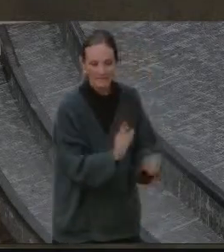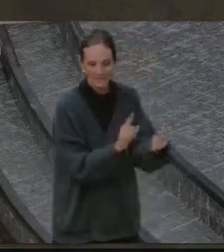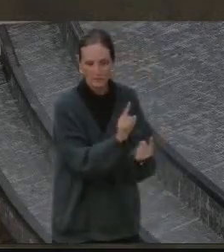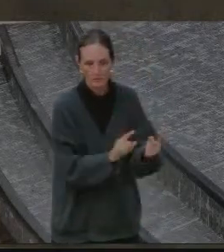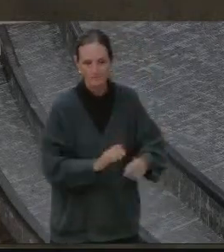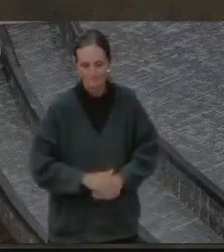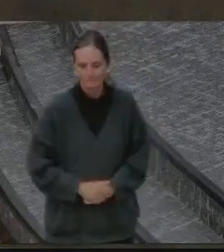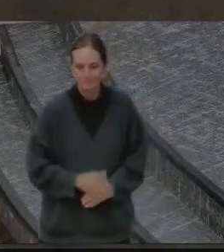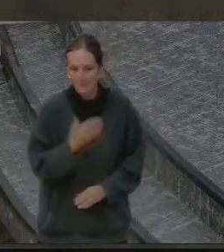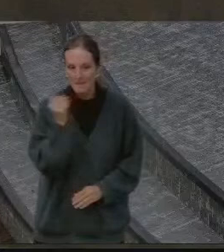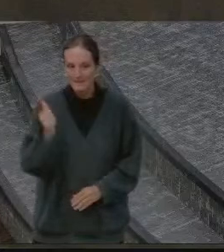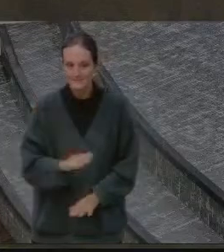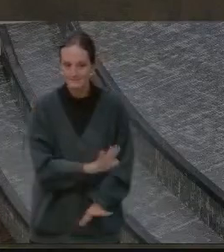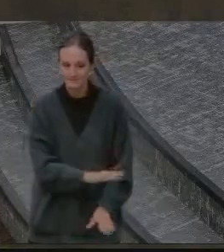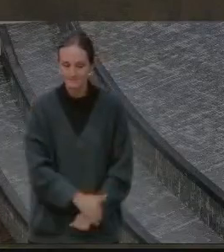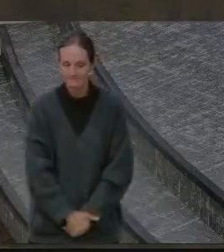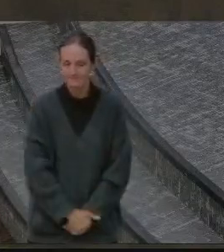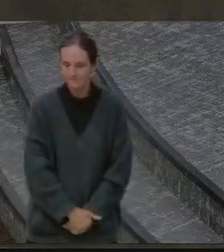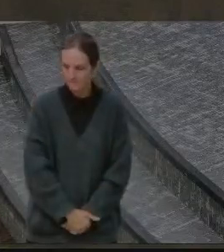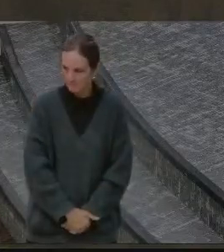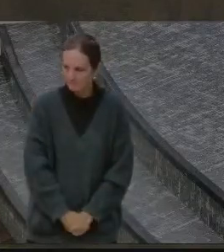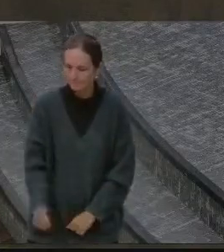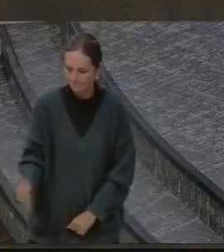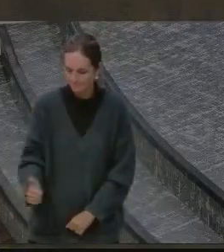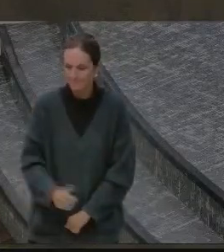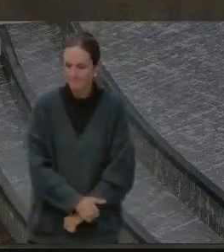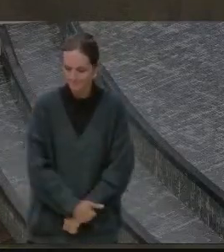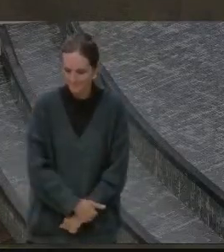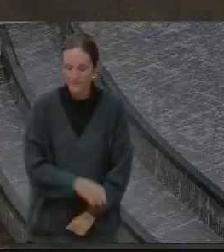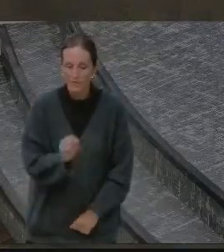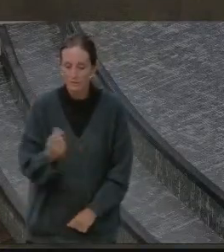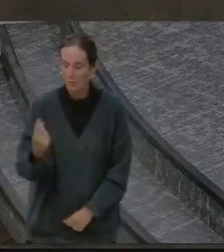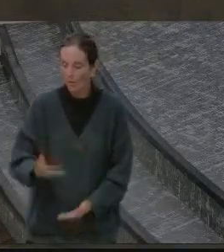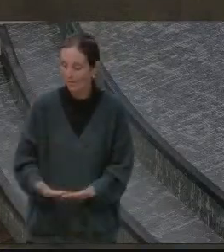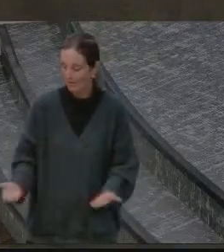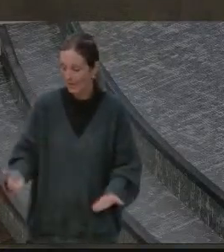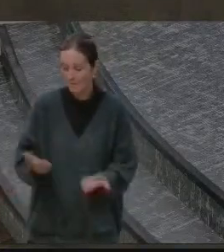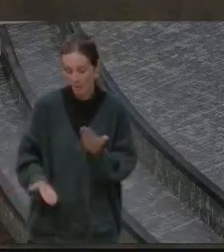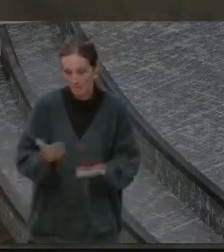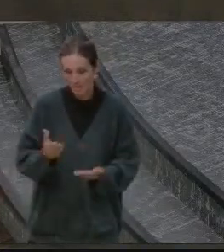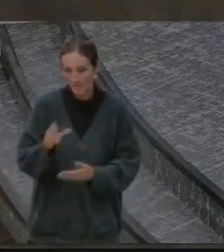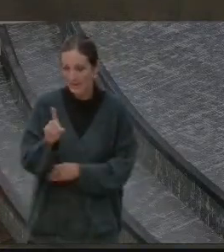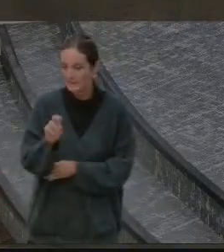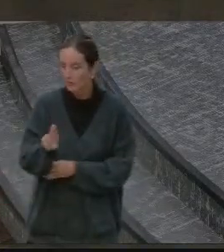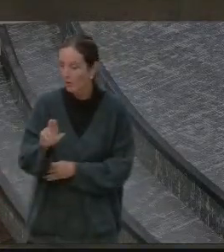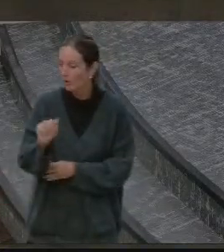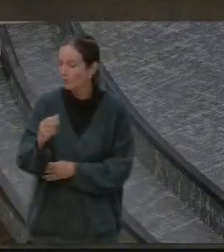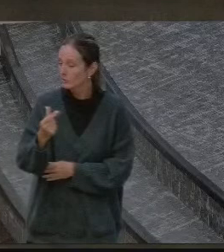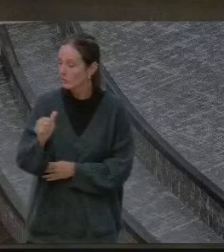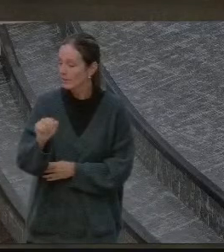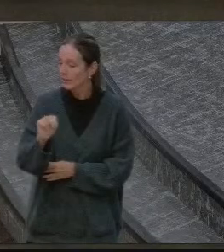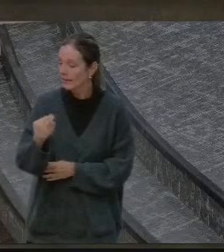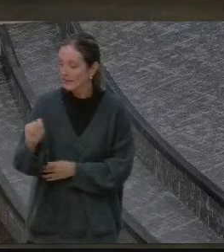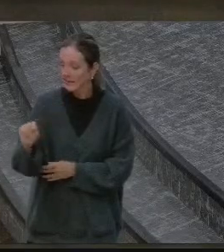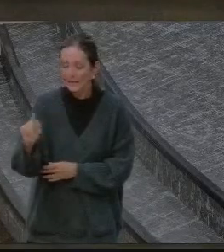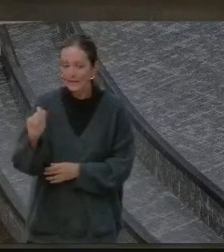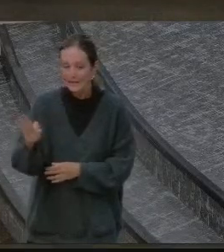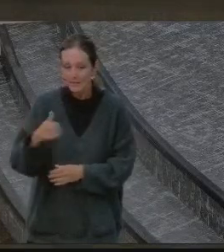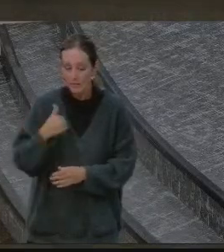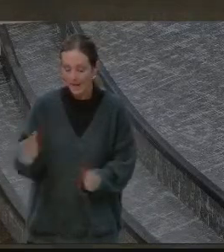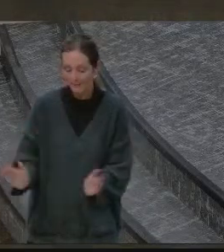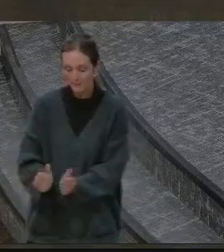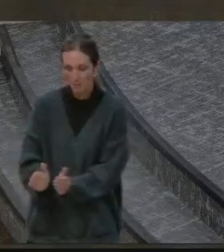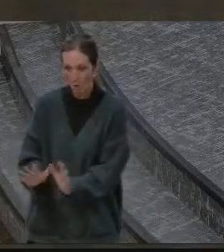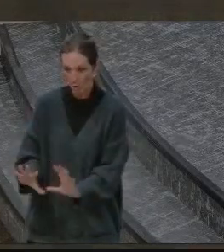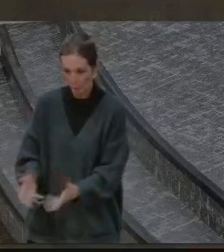conversations. And one of the things we could probably do, Dr. Gann, is if we have small groups that want to meet rather than